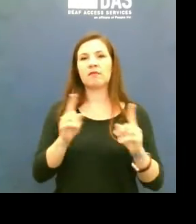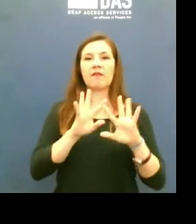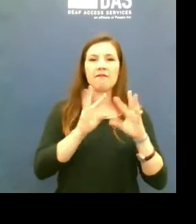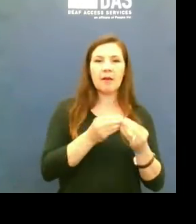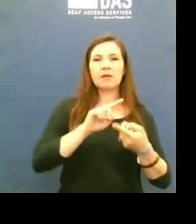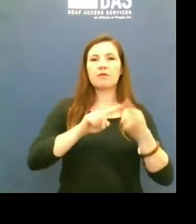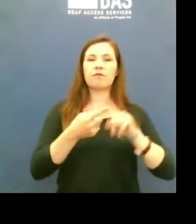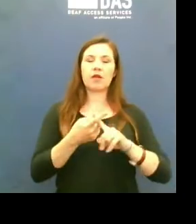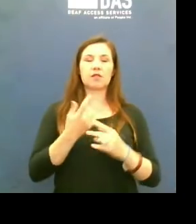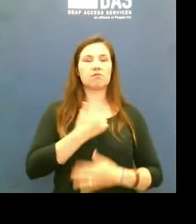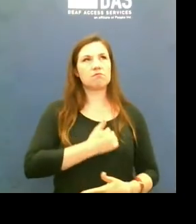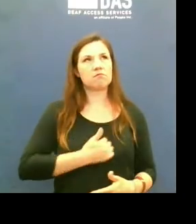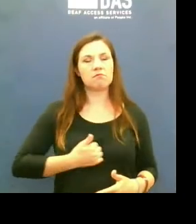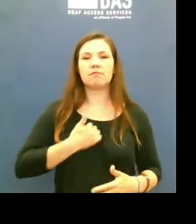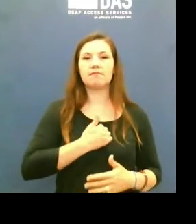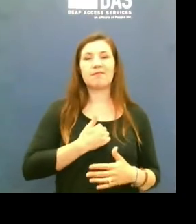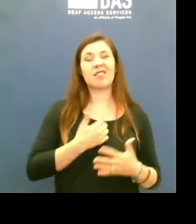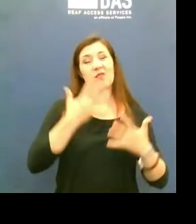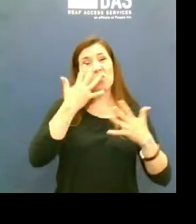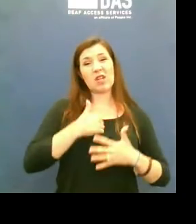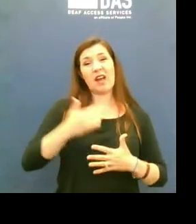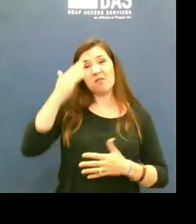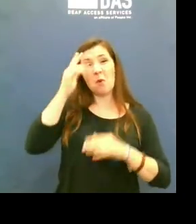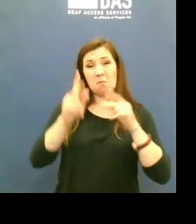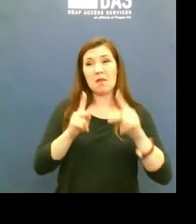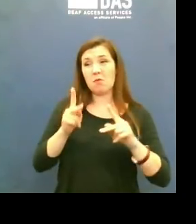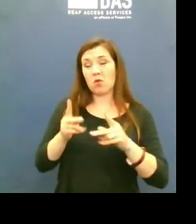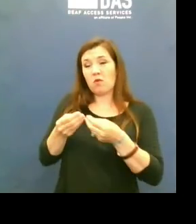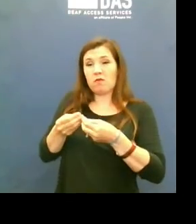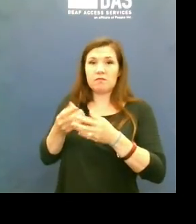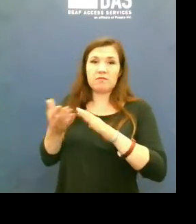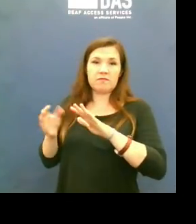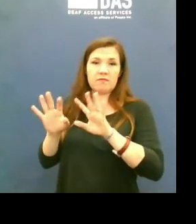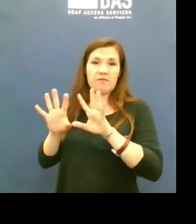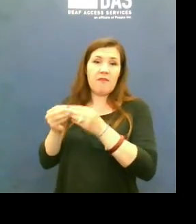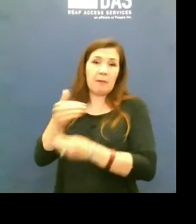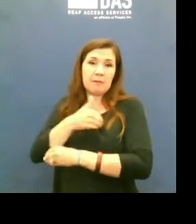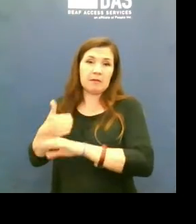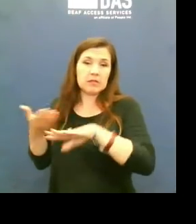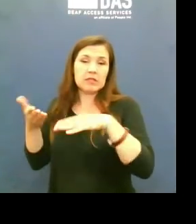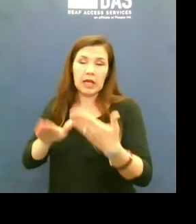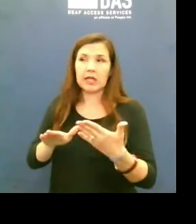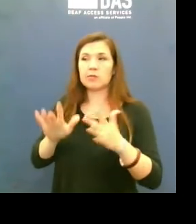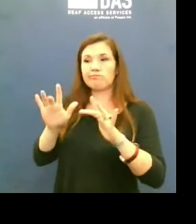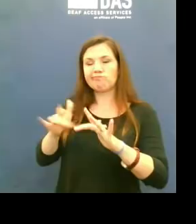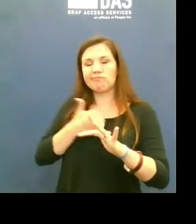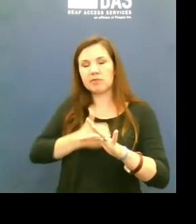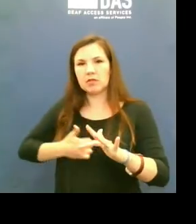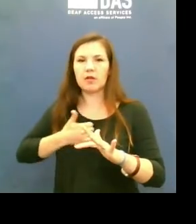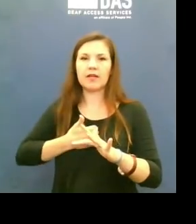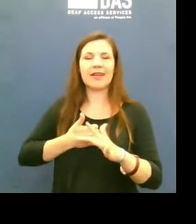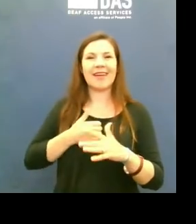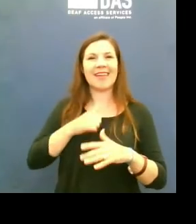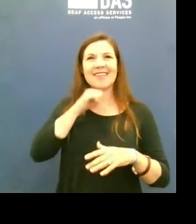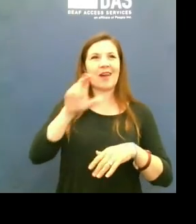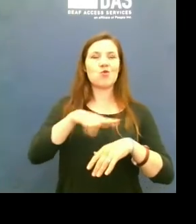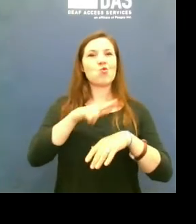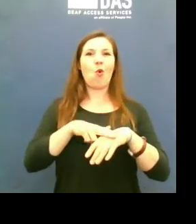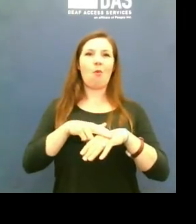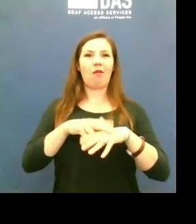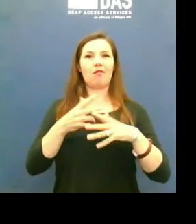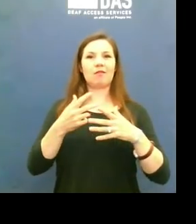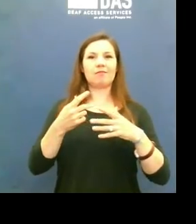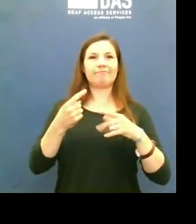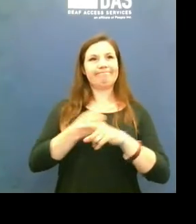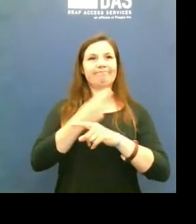passed. Unfortunately, I know people who've lost loved ones, and they have not been able to normally mourn as they would with regards